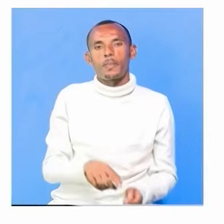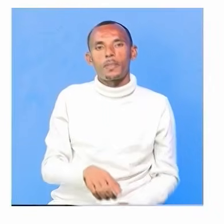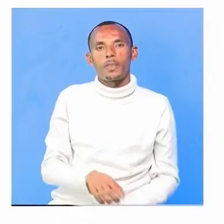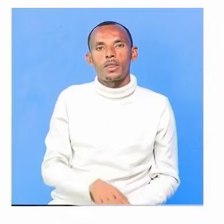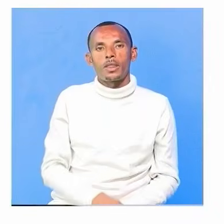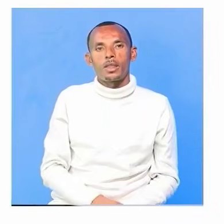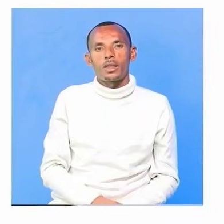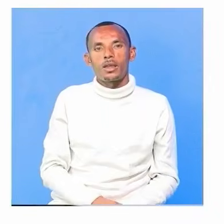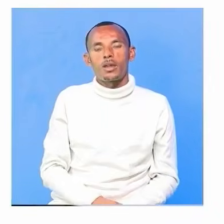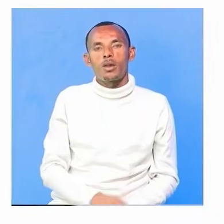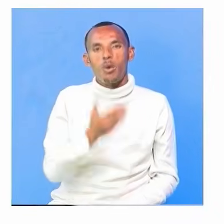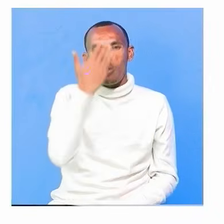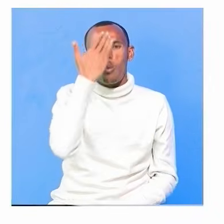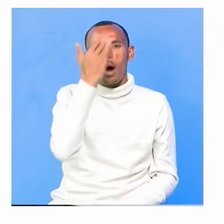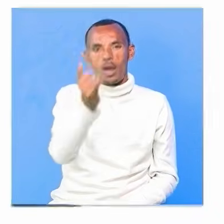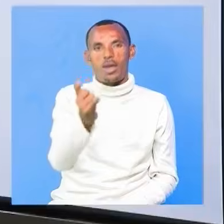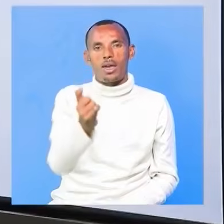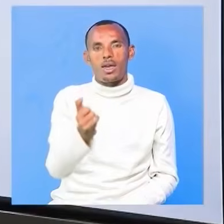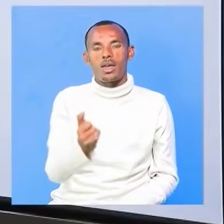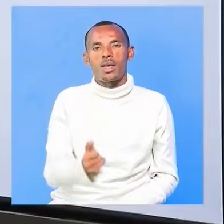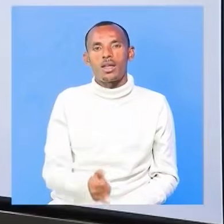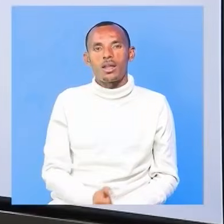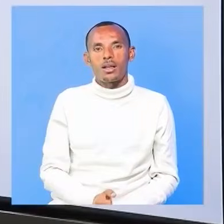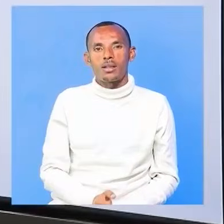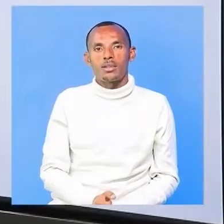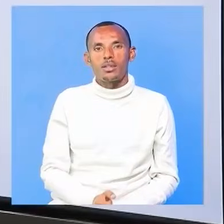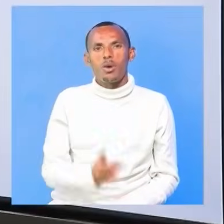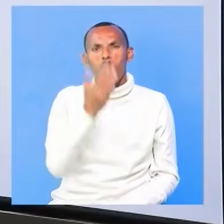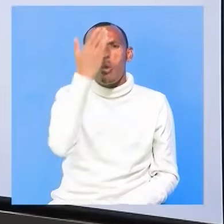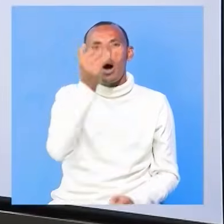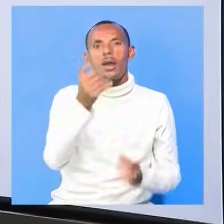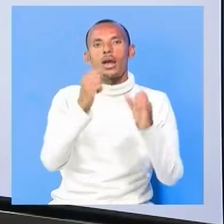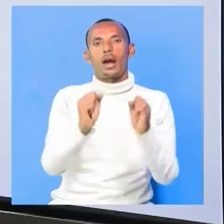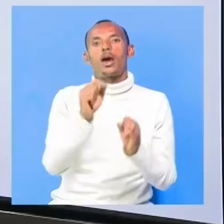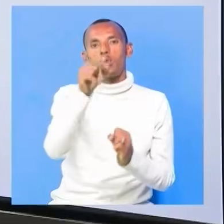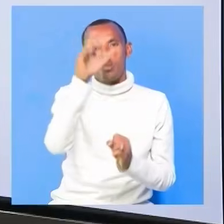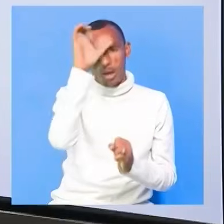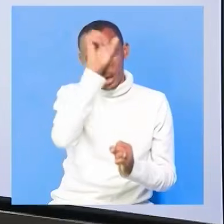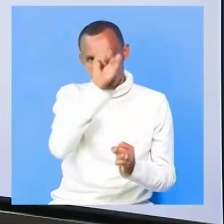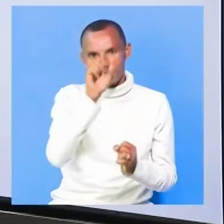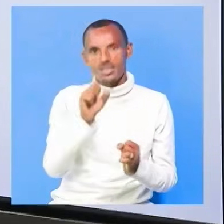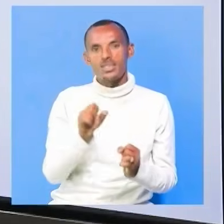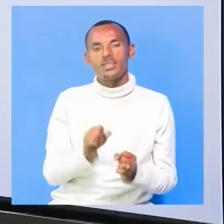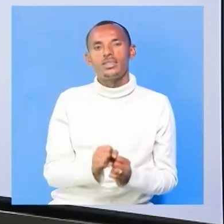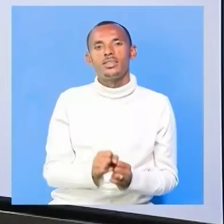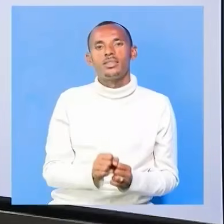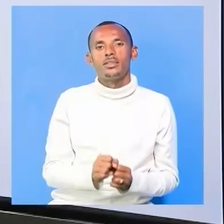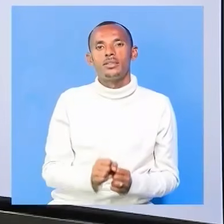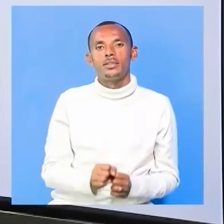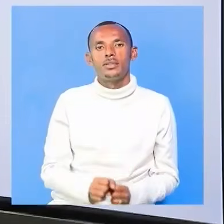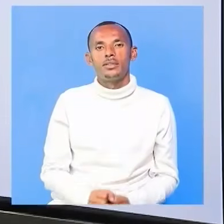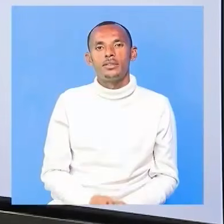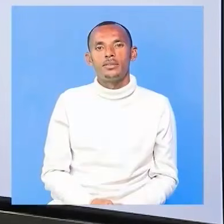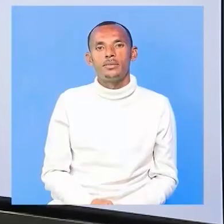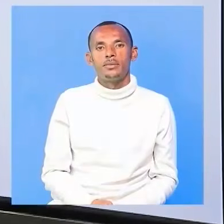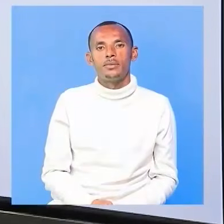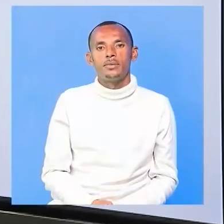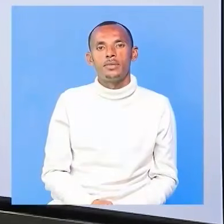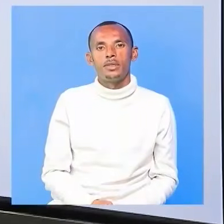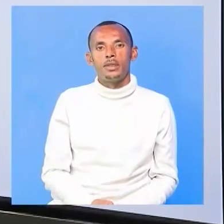Why? Can you guess why we can't say the set of whole number is the subset of N?